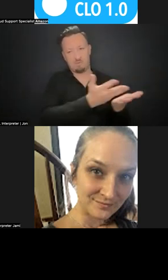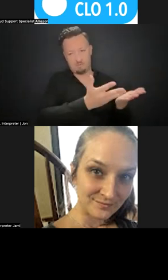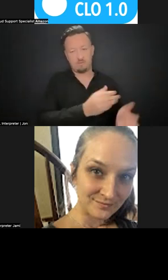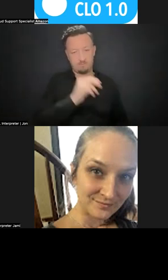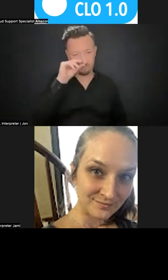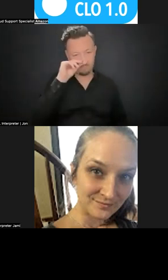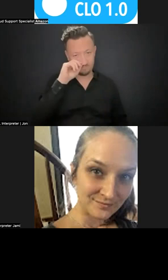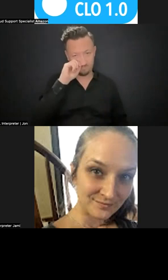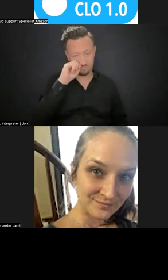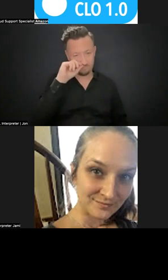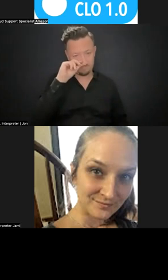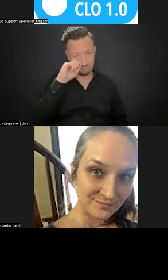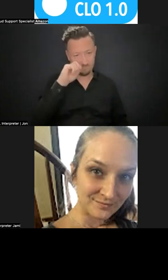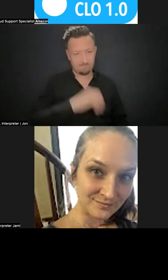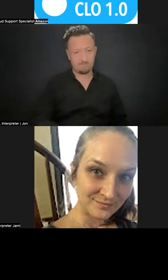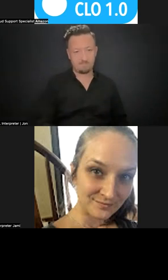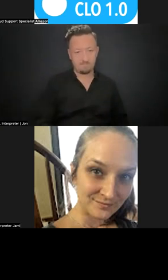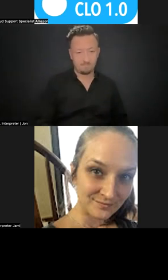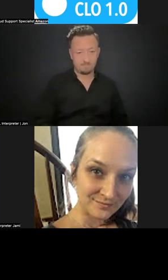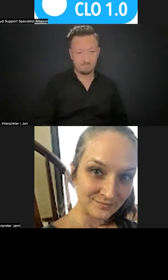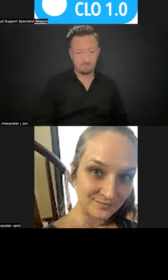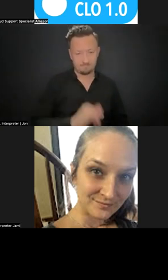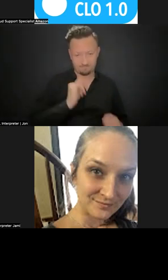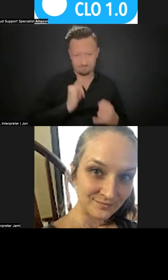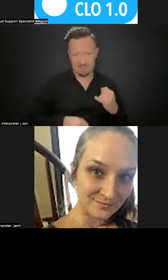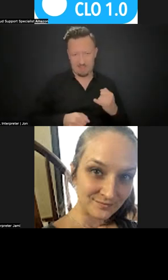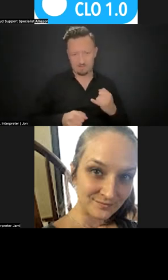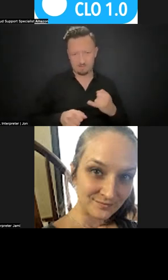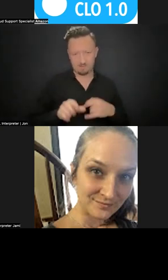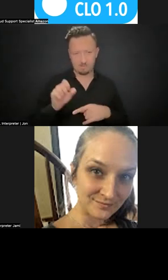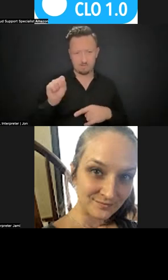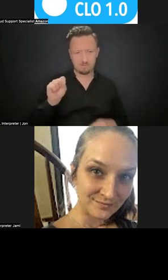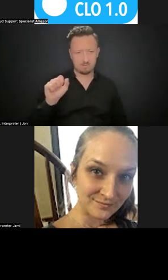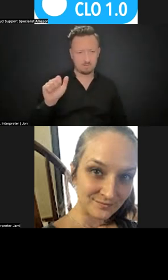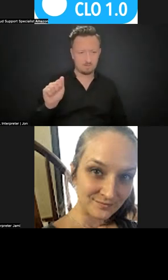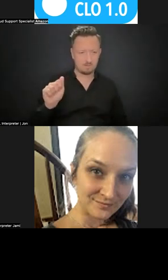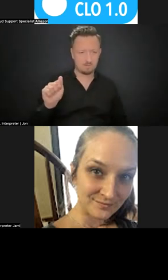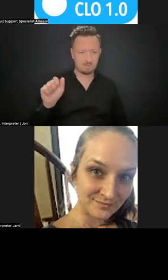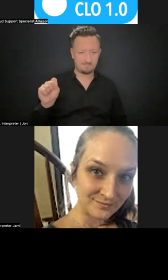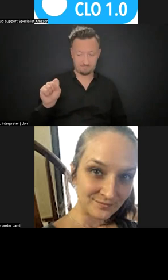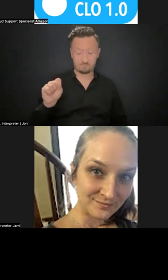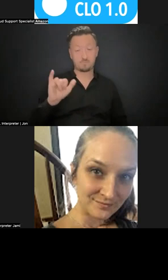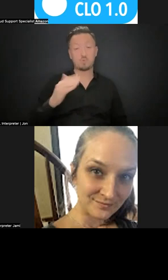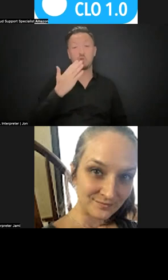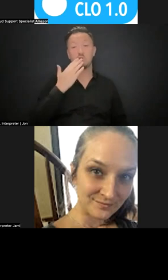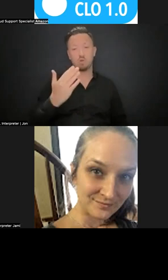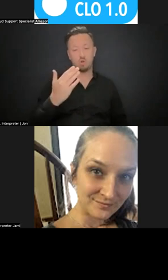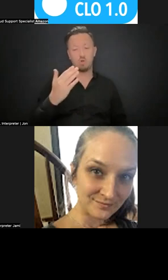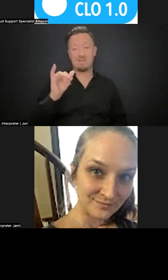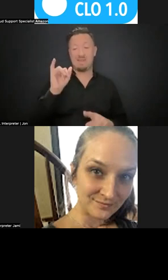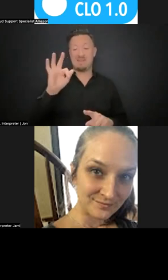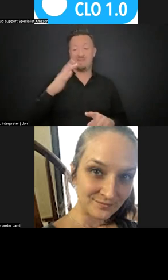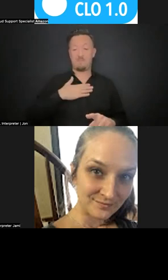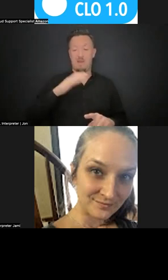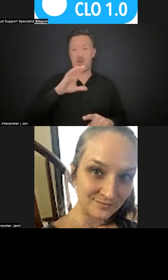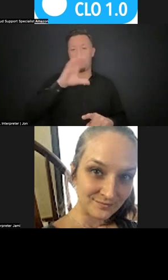And final questions. SaaS is a good model if your company needs to maintain